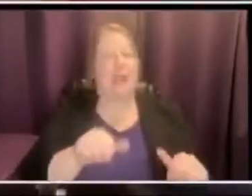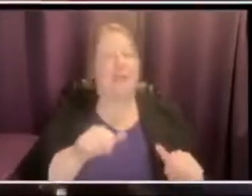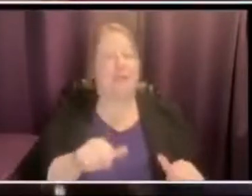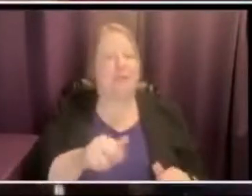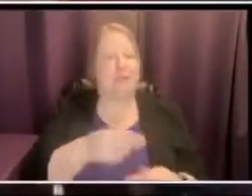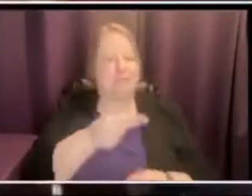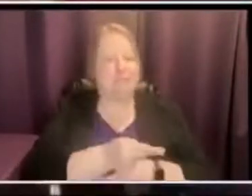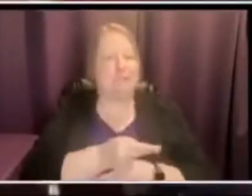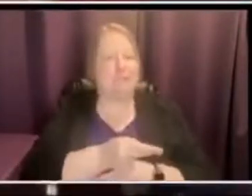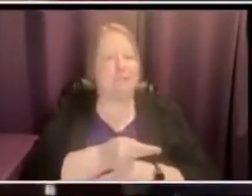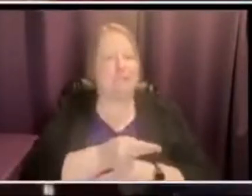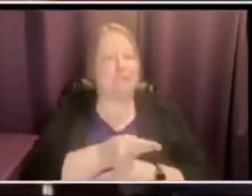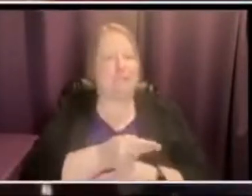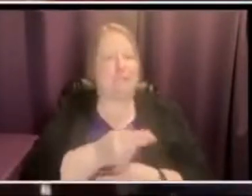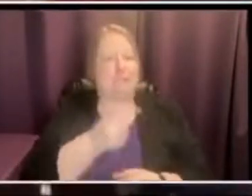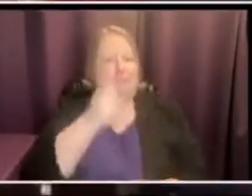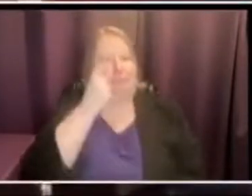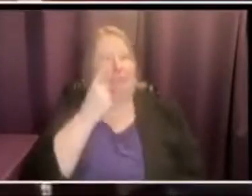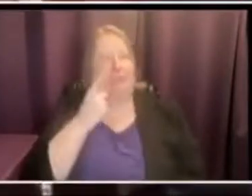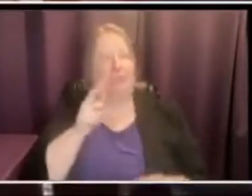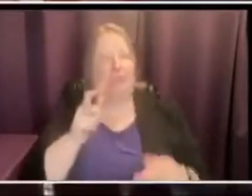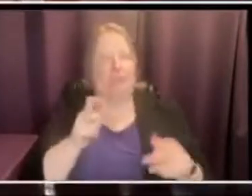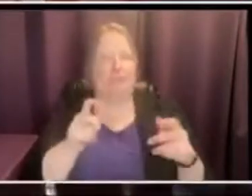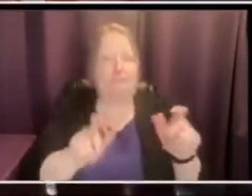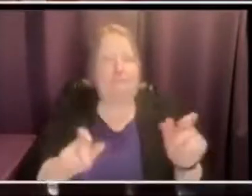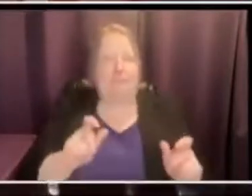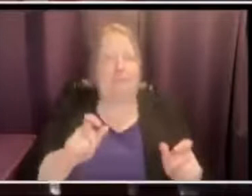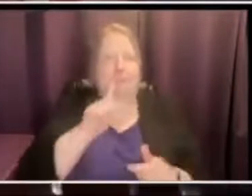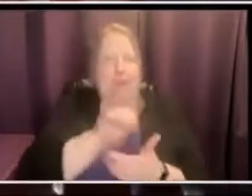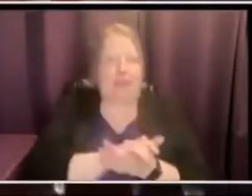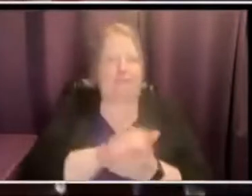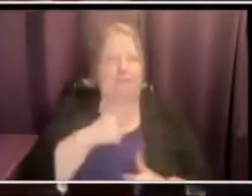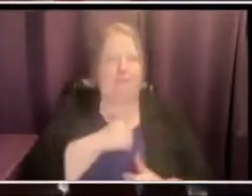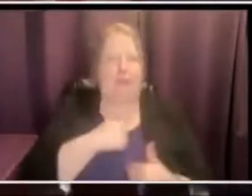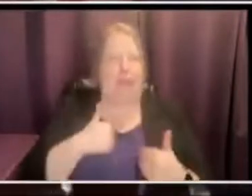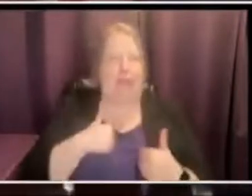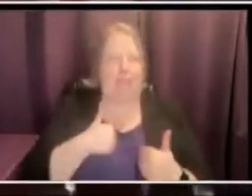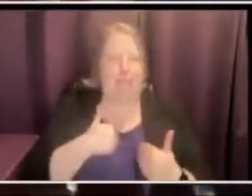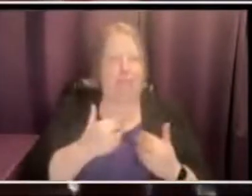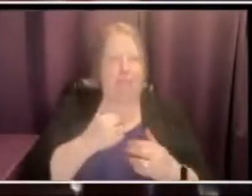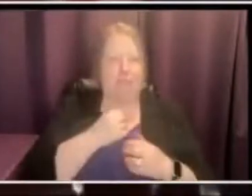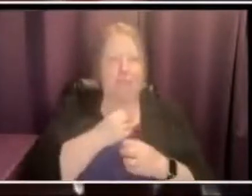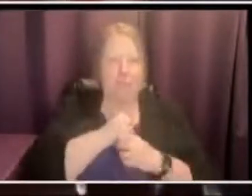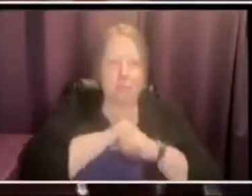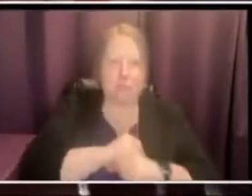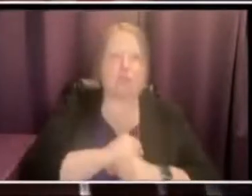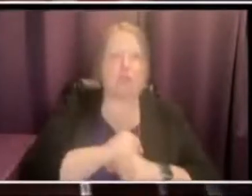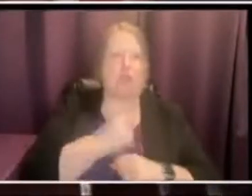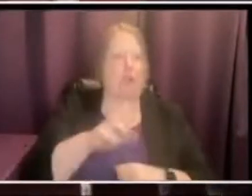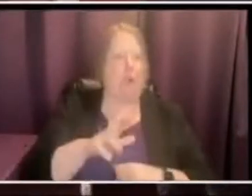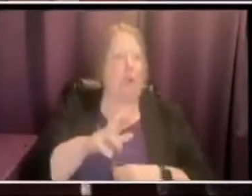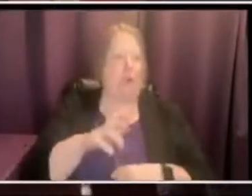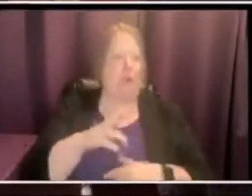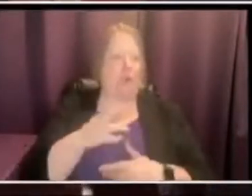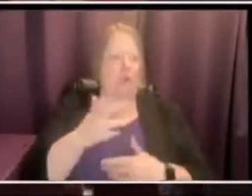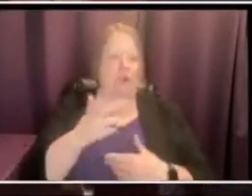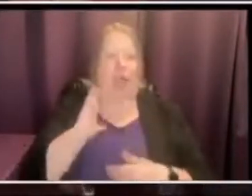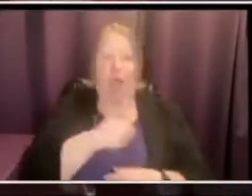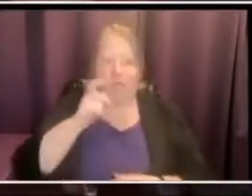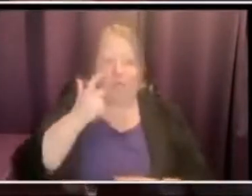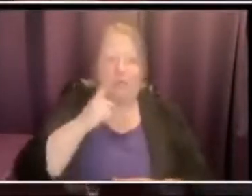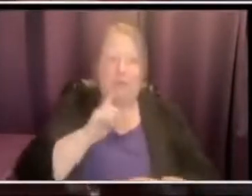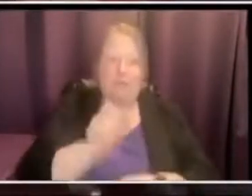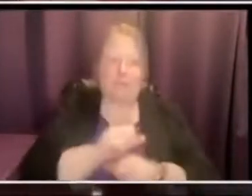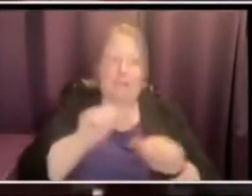there's some security or some confidence that government can function and that we